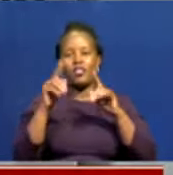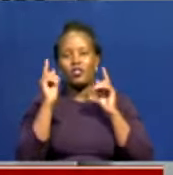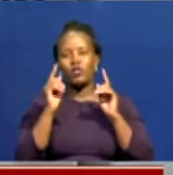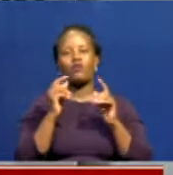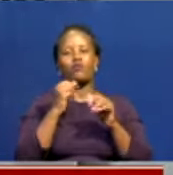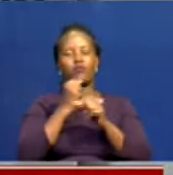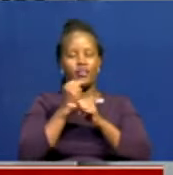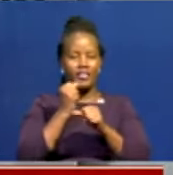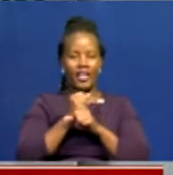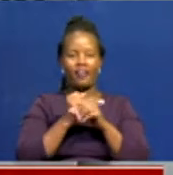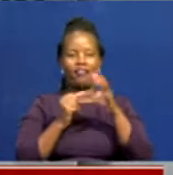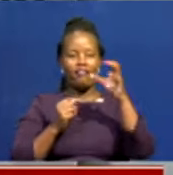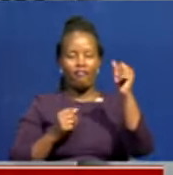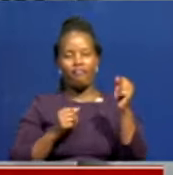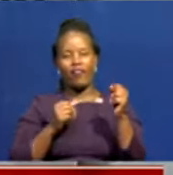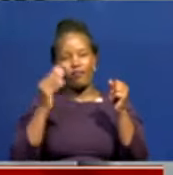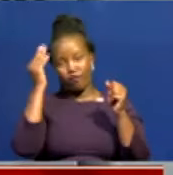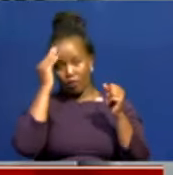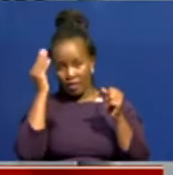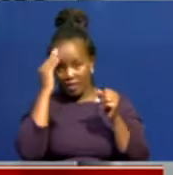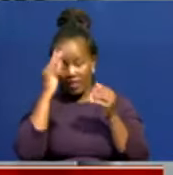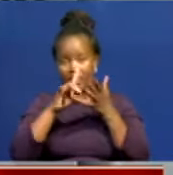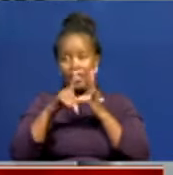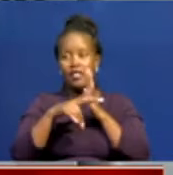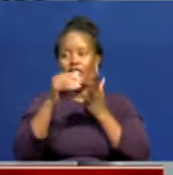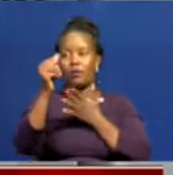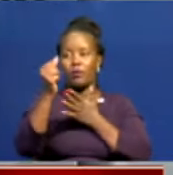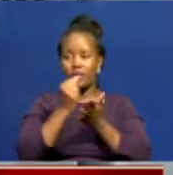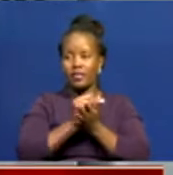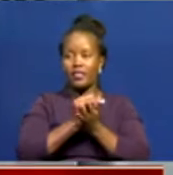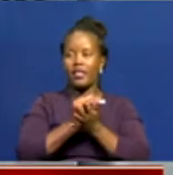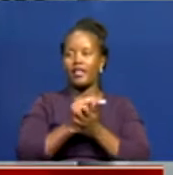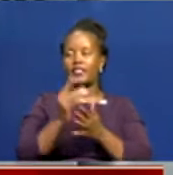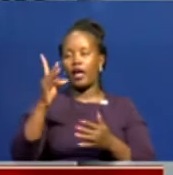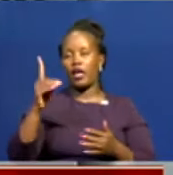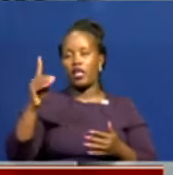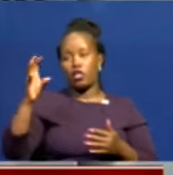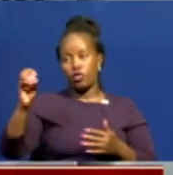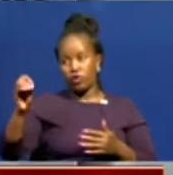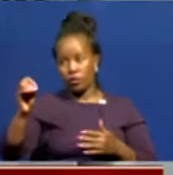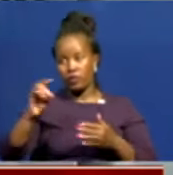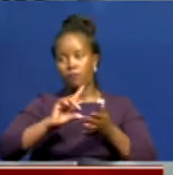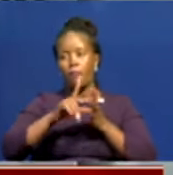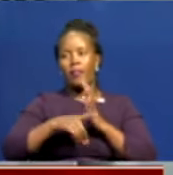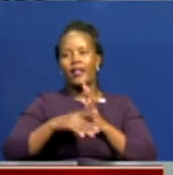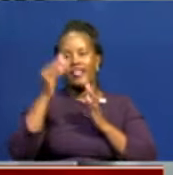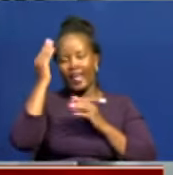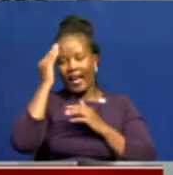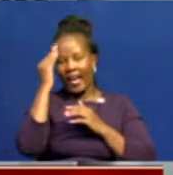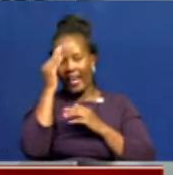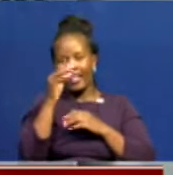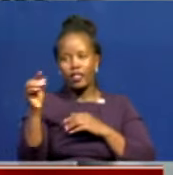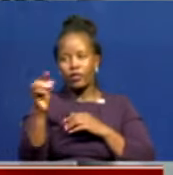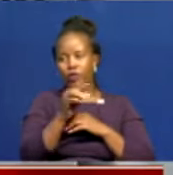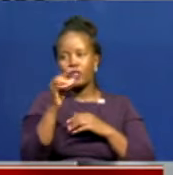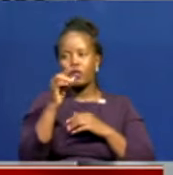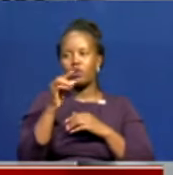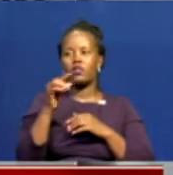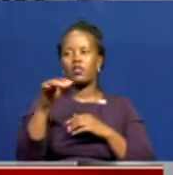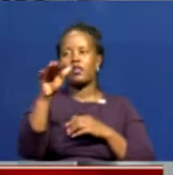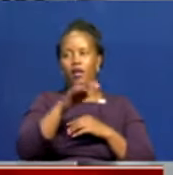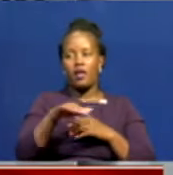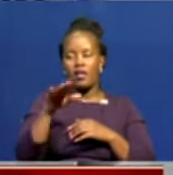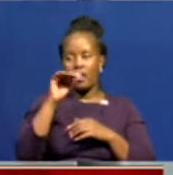after which he was appointed a district officer. Later on, he did a short course at the University of Birmingham in the